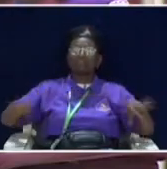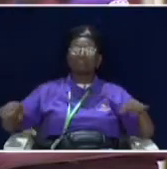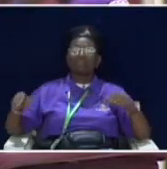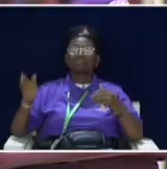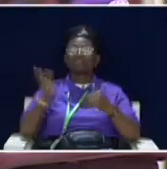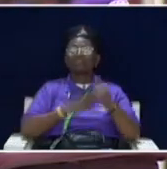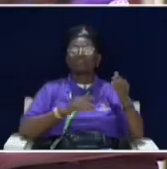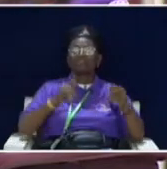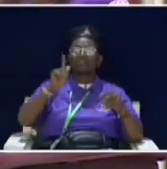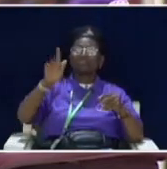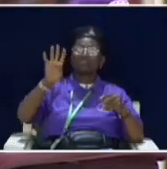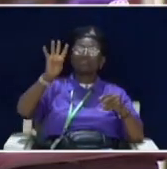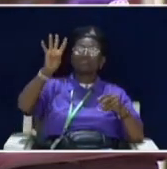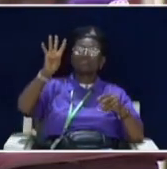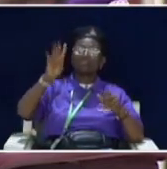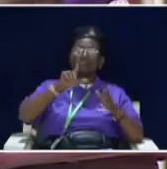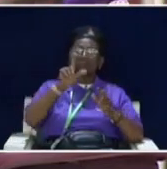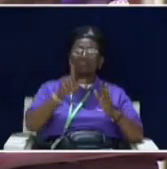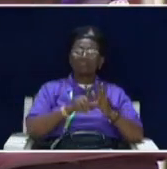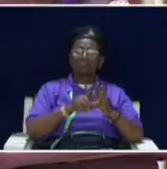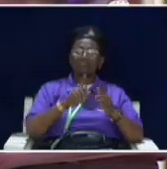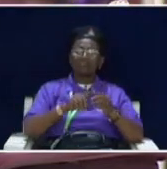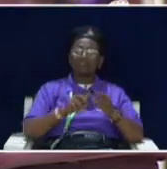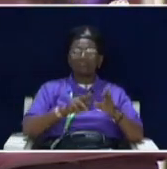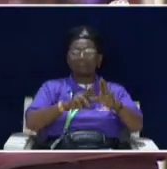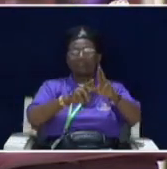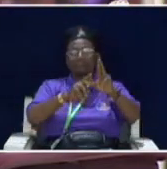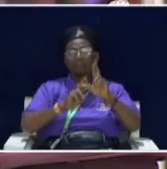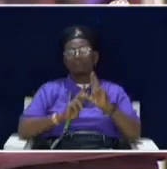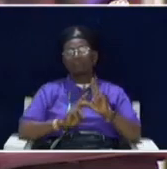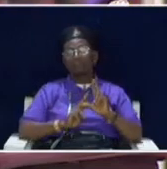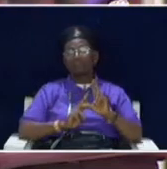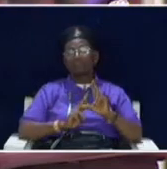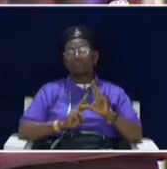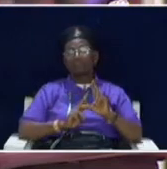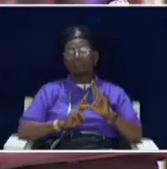24 hours to the throne.